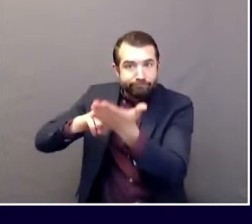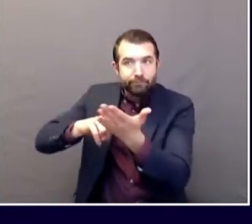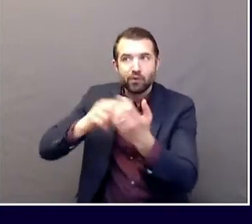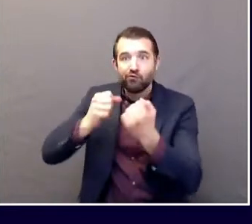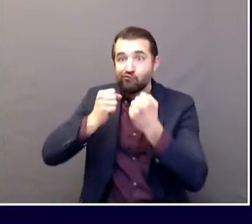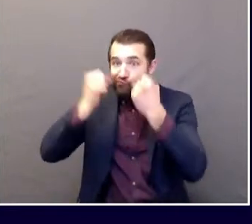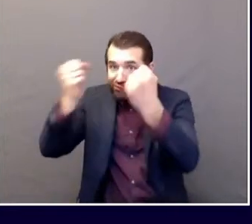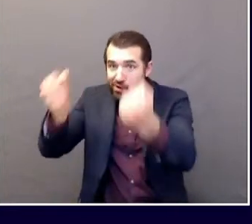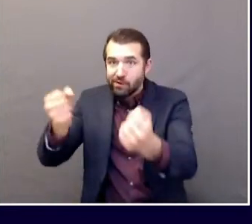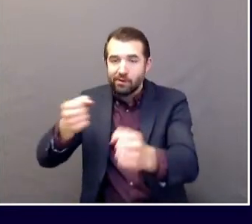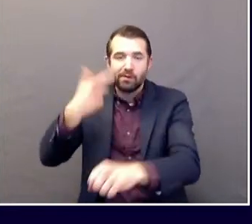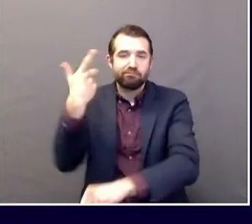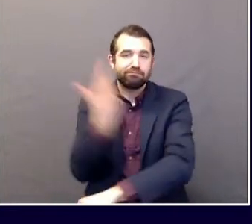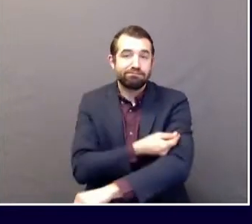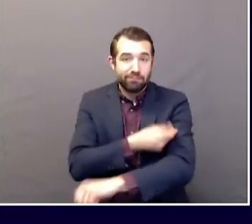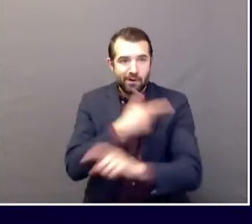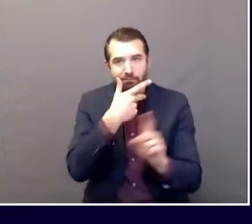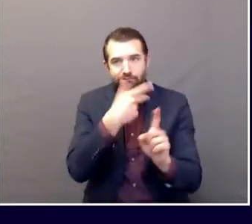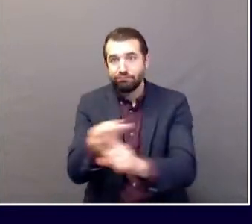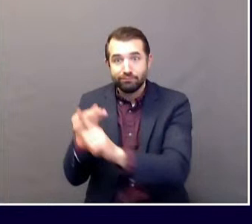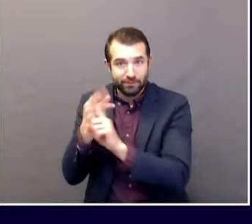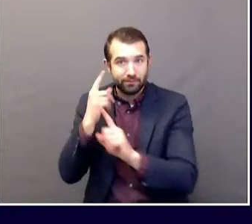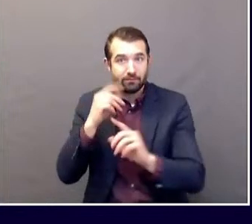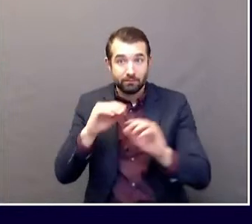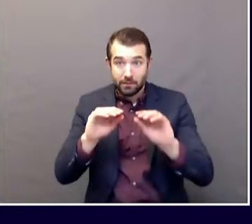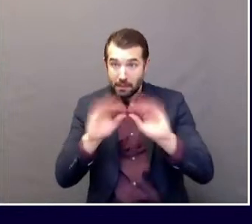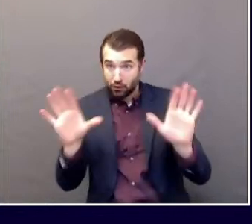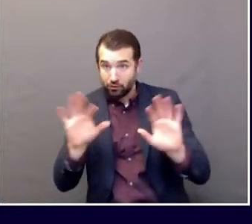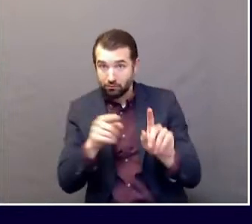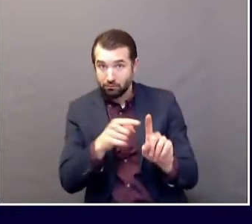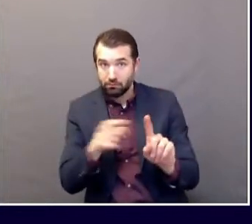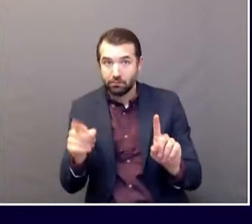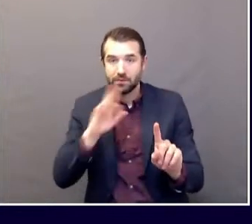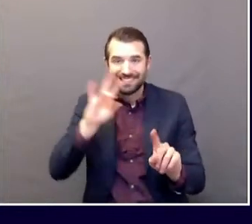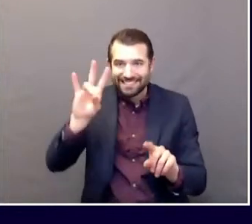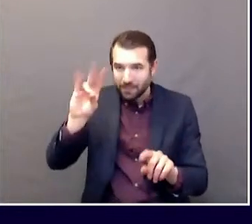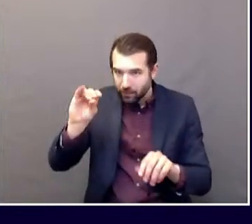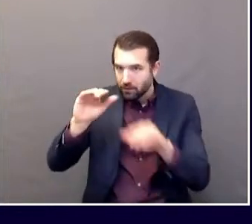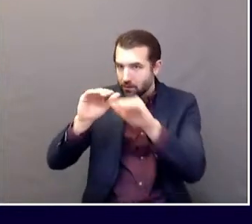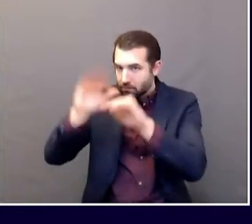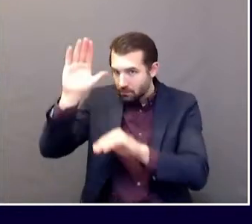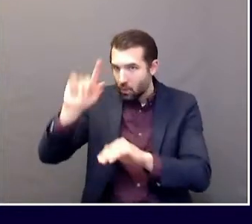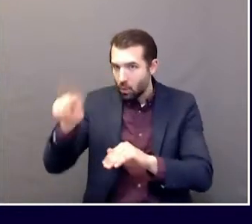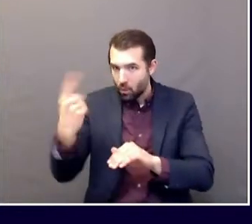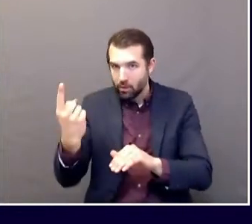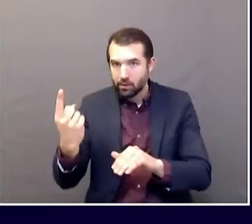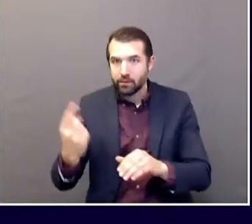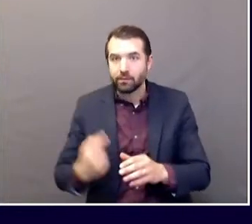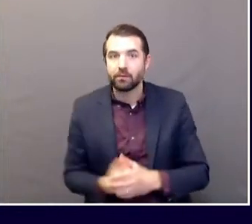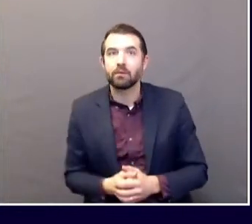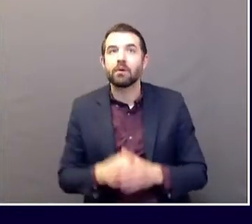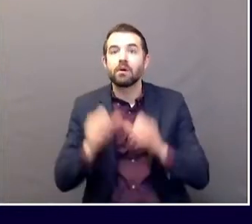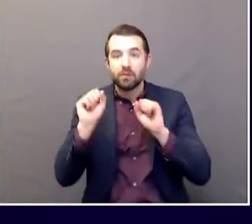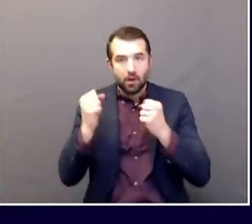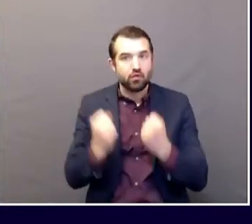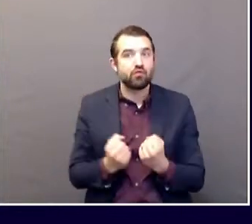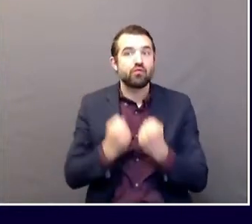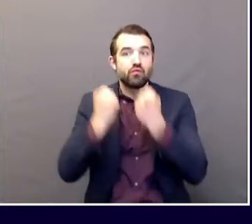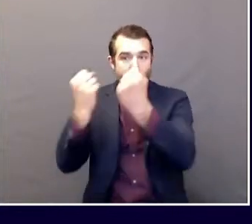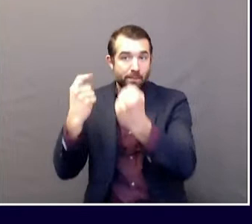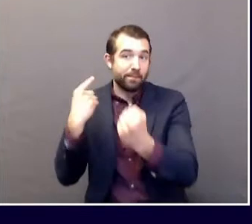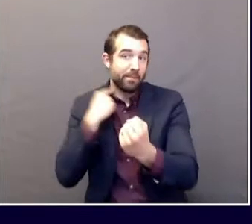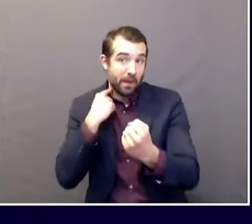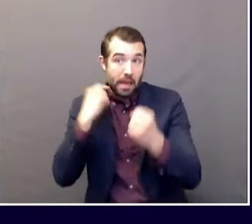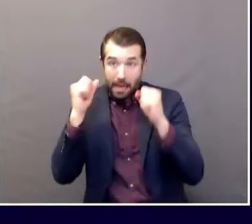over and going to Bangor is available to you, please schedule your appointment now. You can do so in